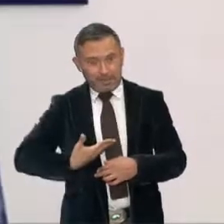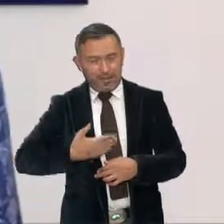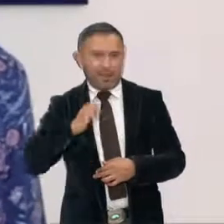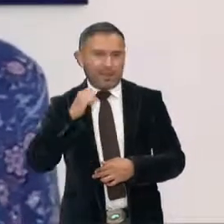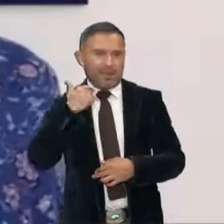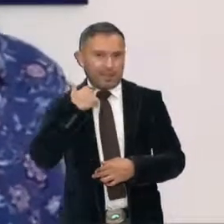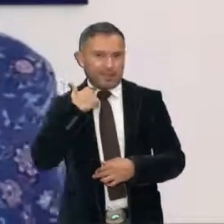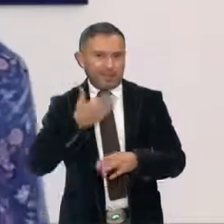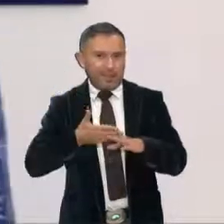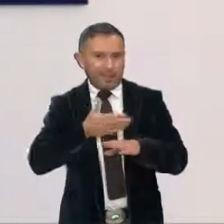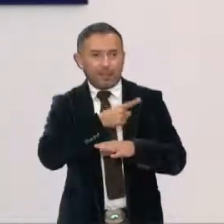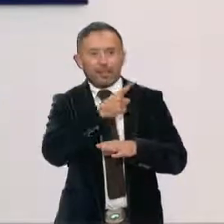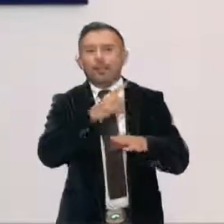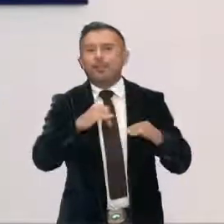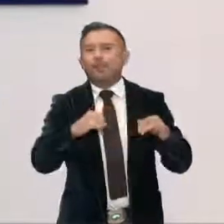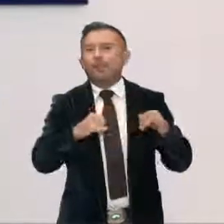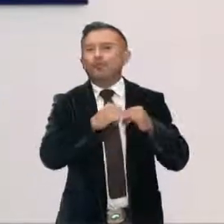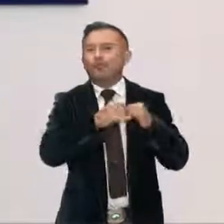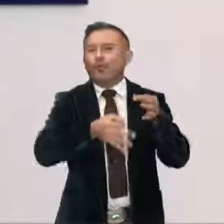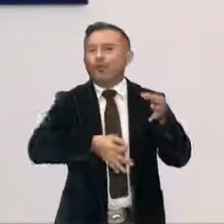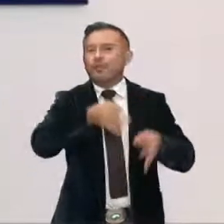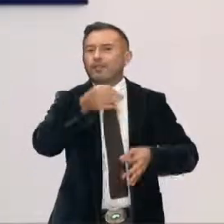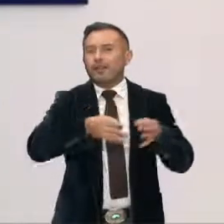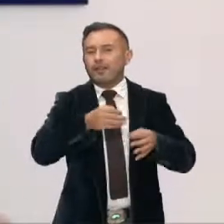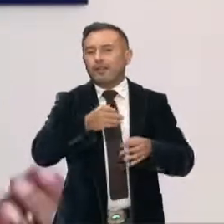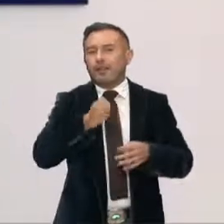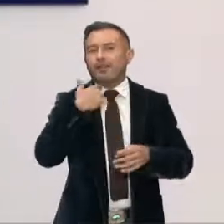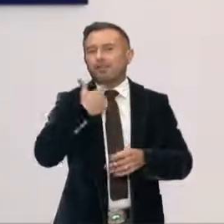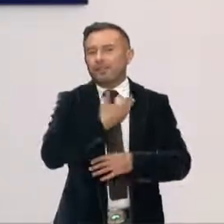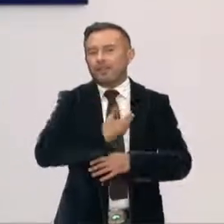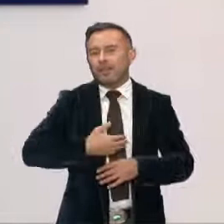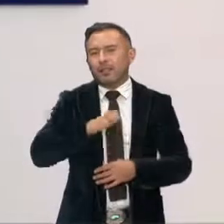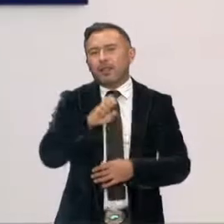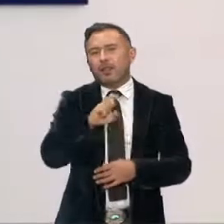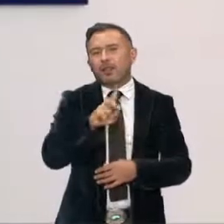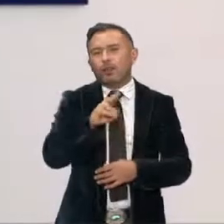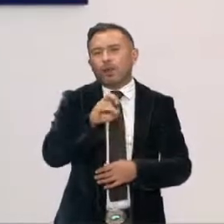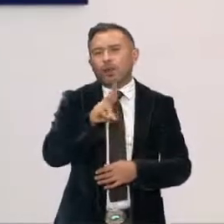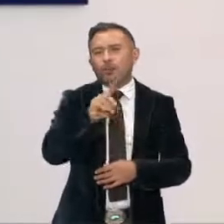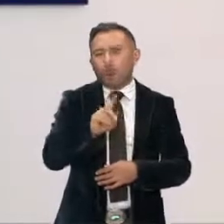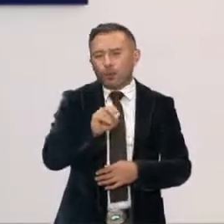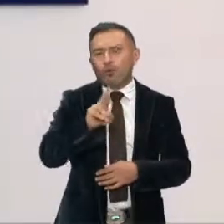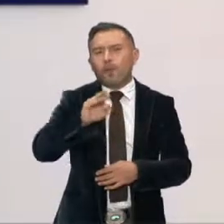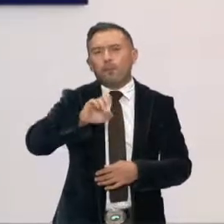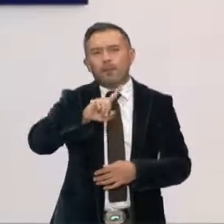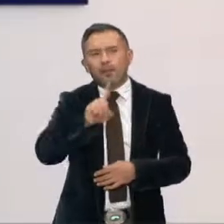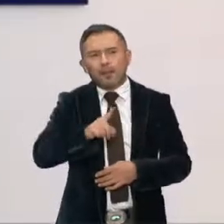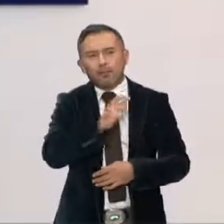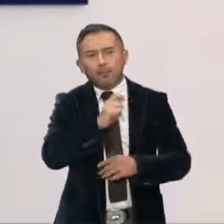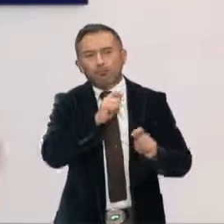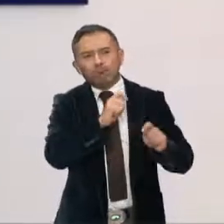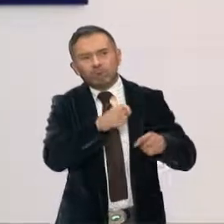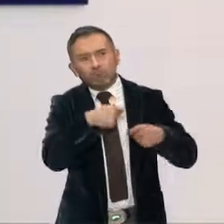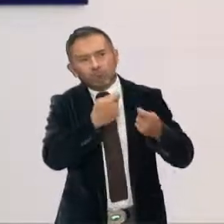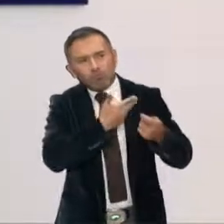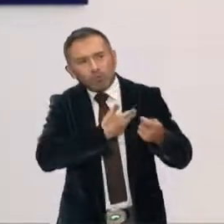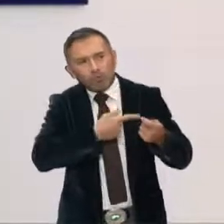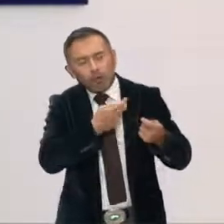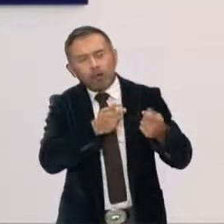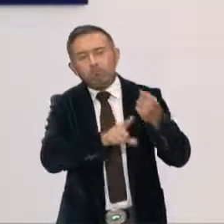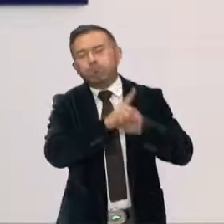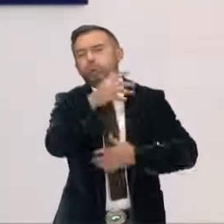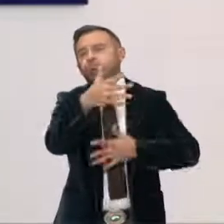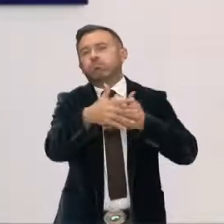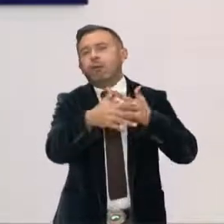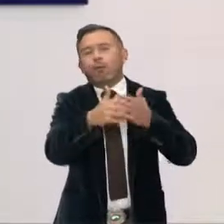give the administration to Eduardo Rodriguez, or in other critical times as well.